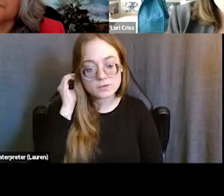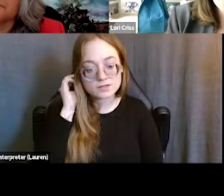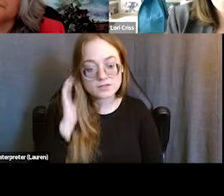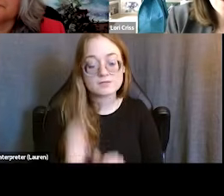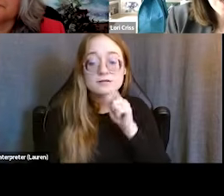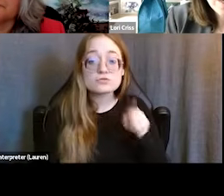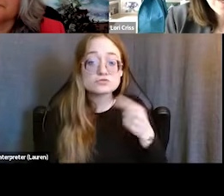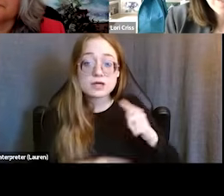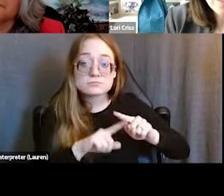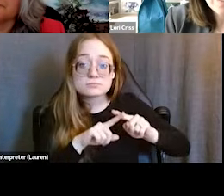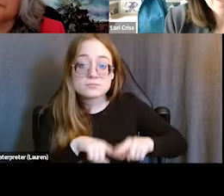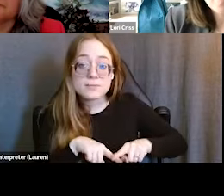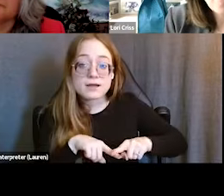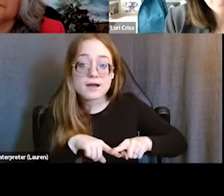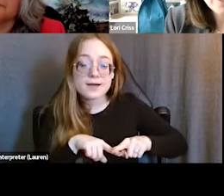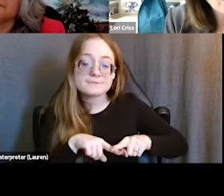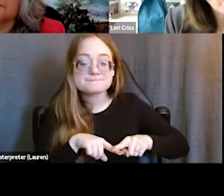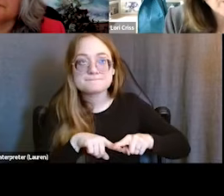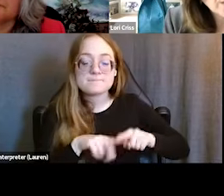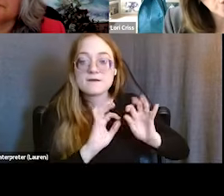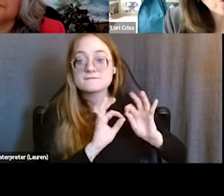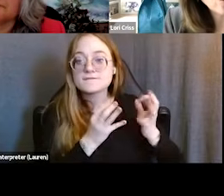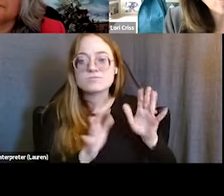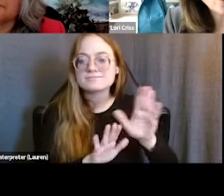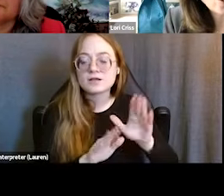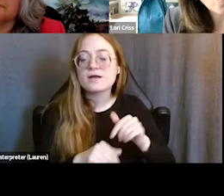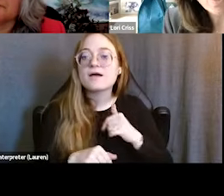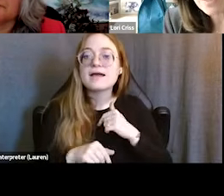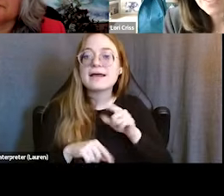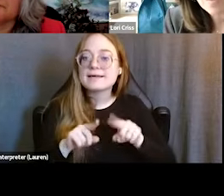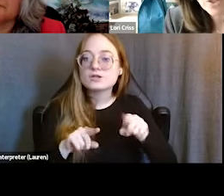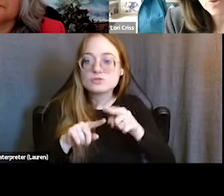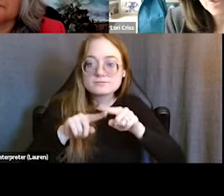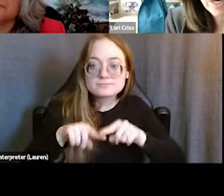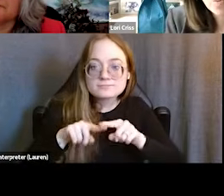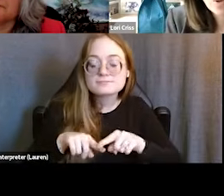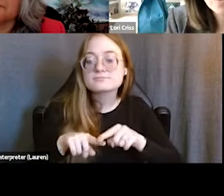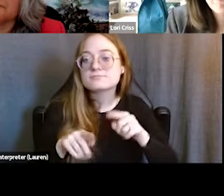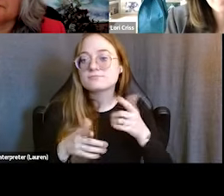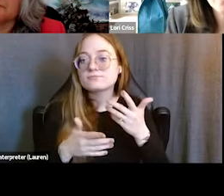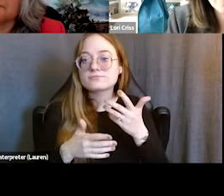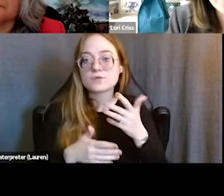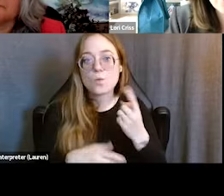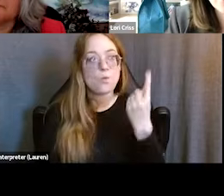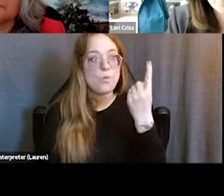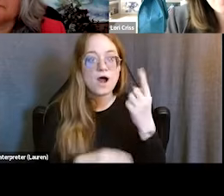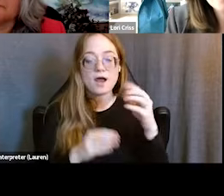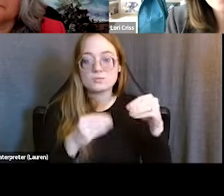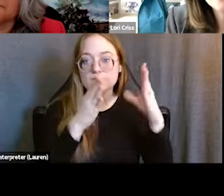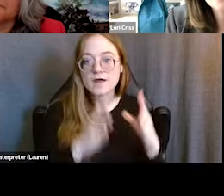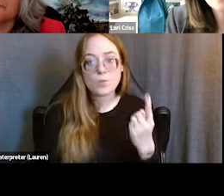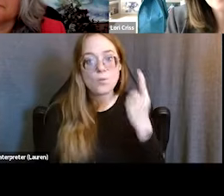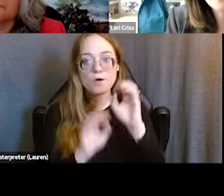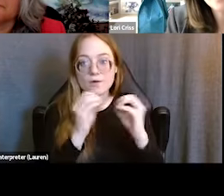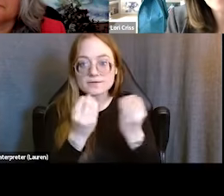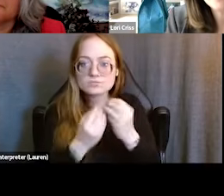just rely on the family or the practitioners or the chosen assessment tool at any one provider organization.